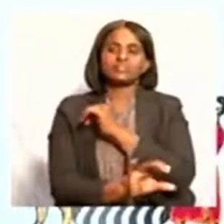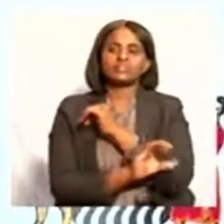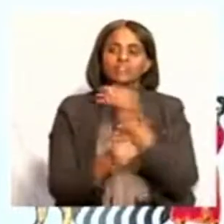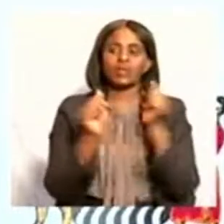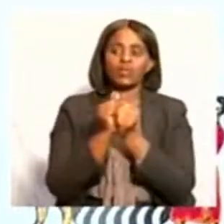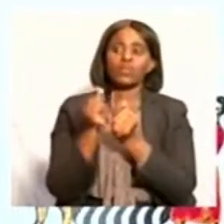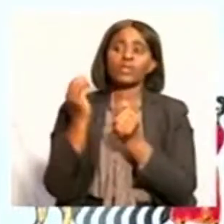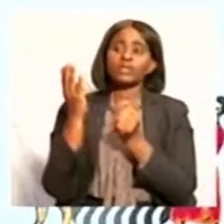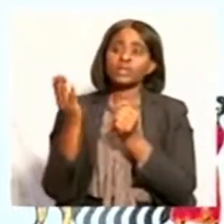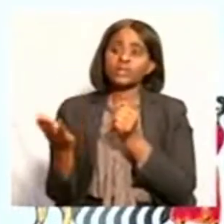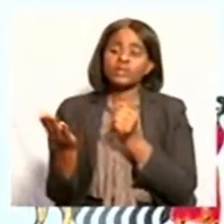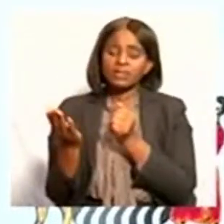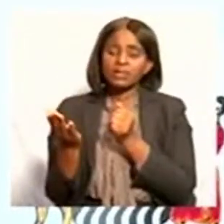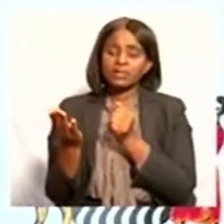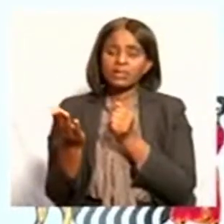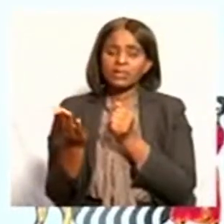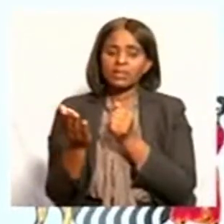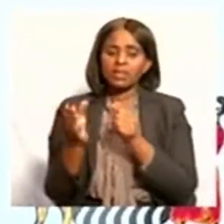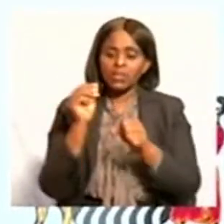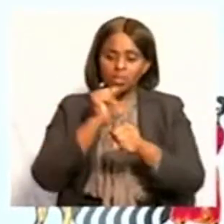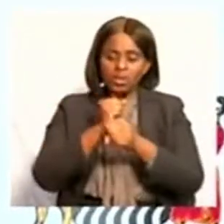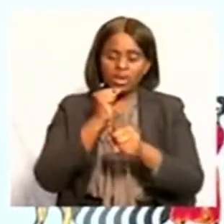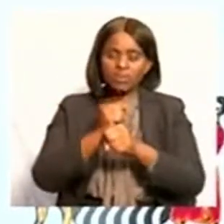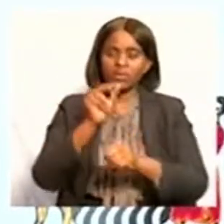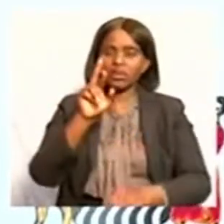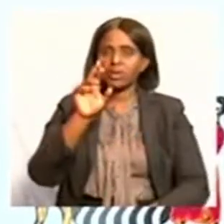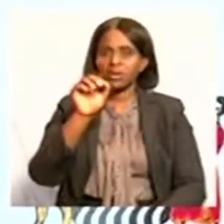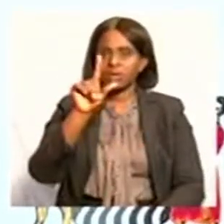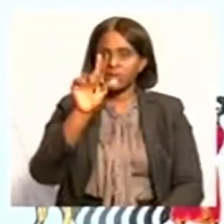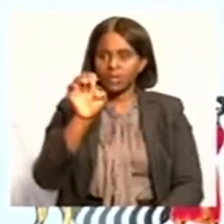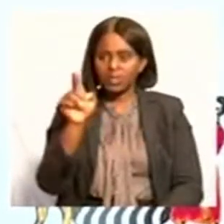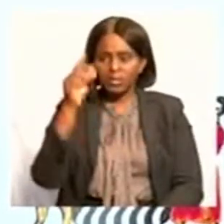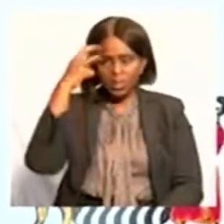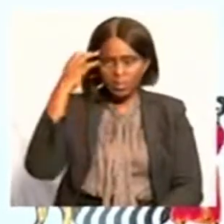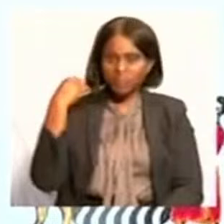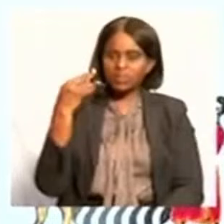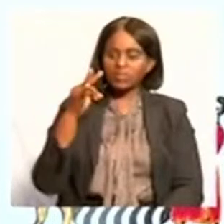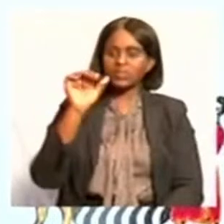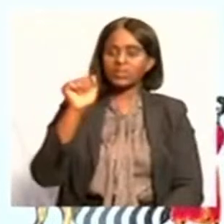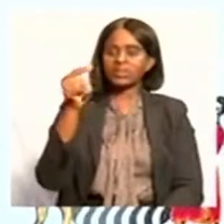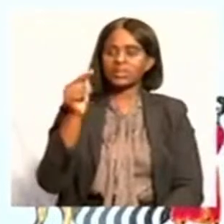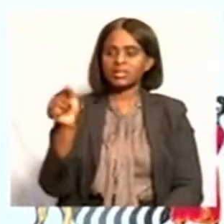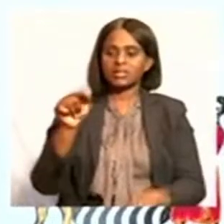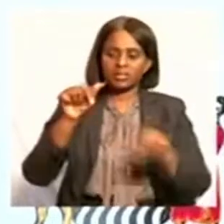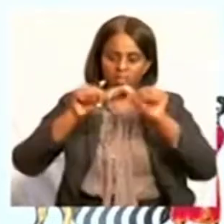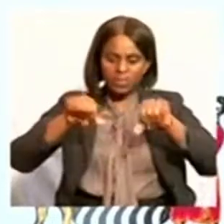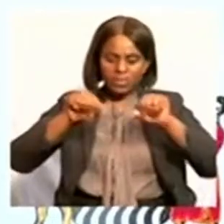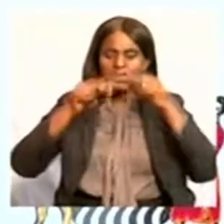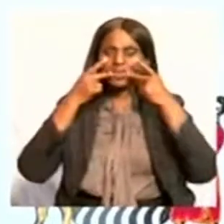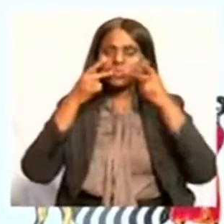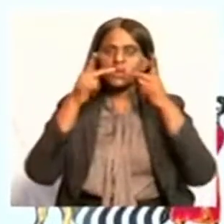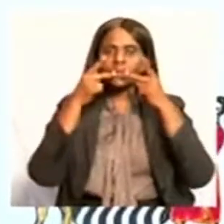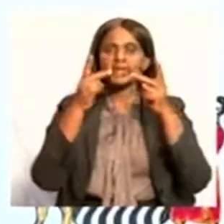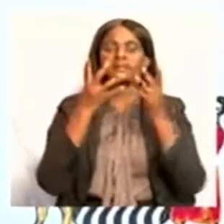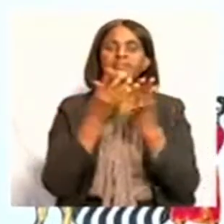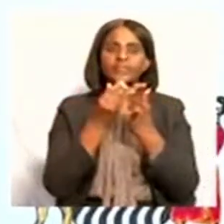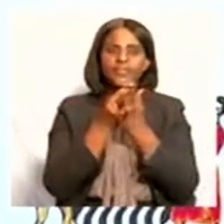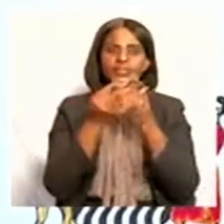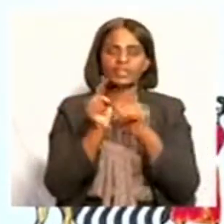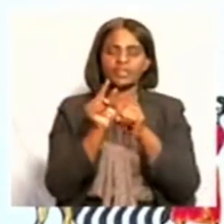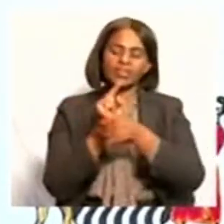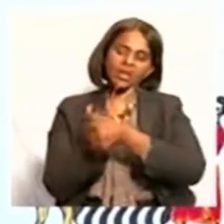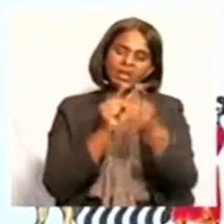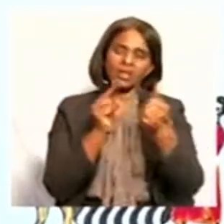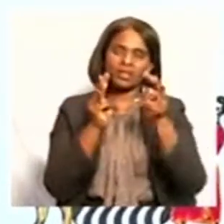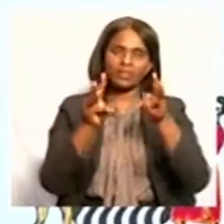With that, the role of the Office of the Auditor General is to audit public funds, and in other